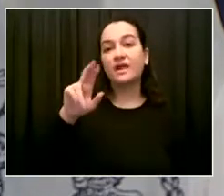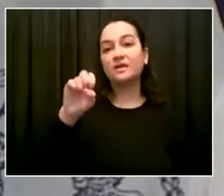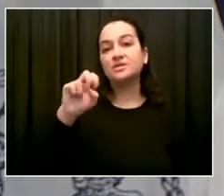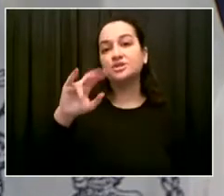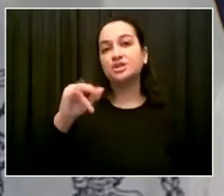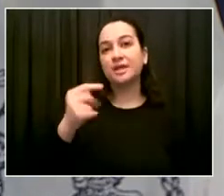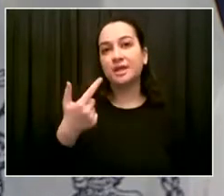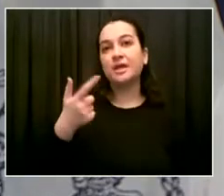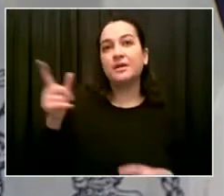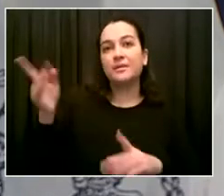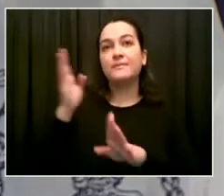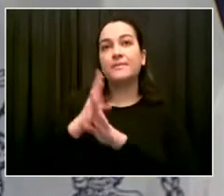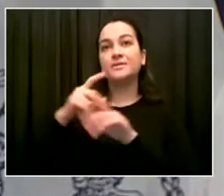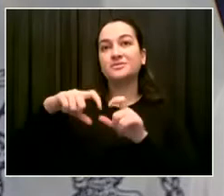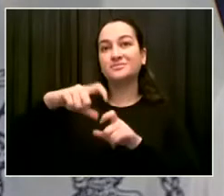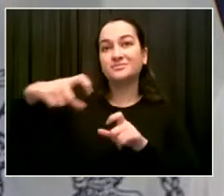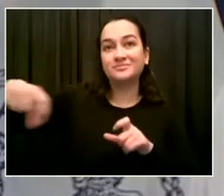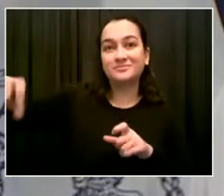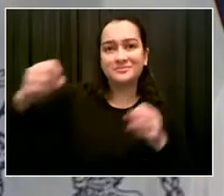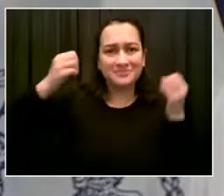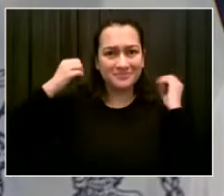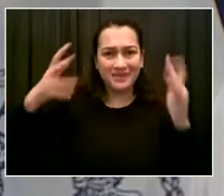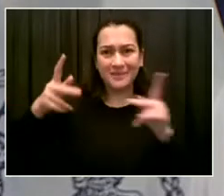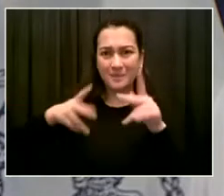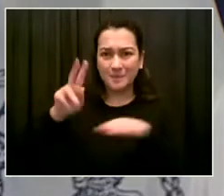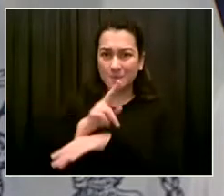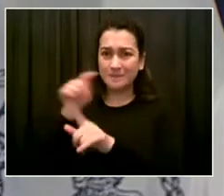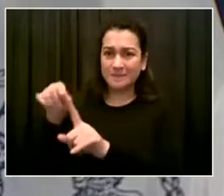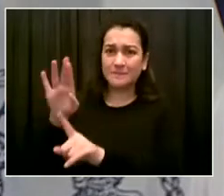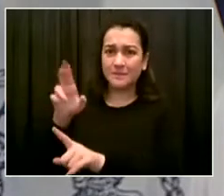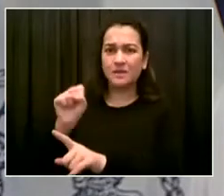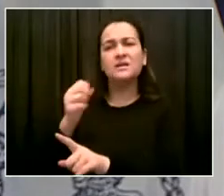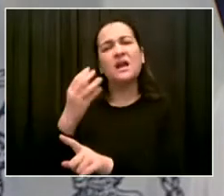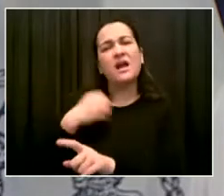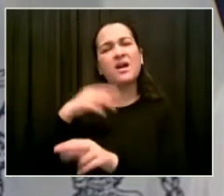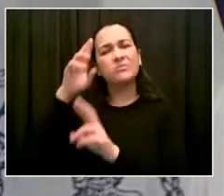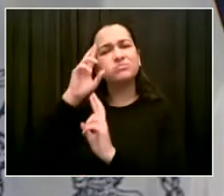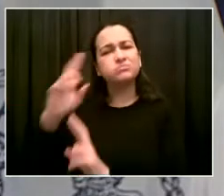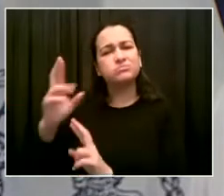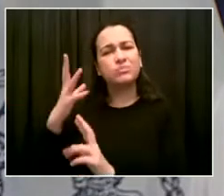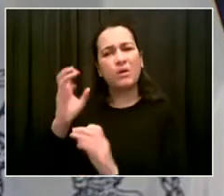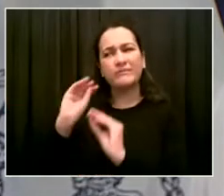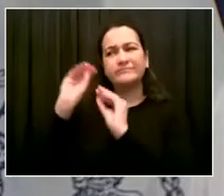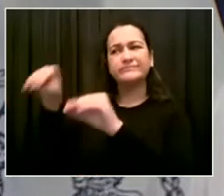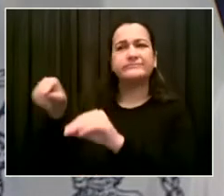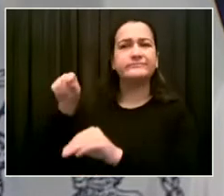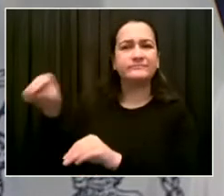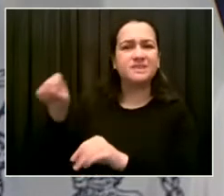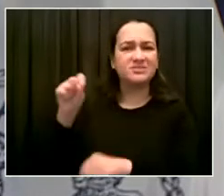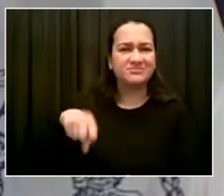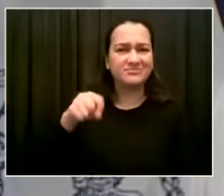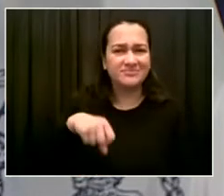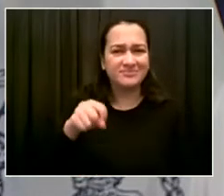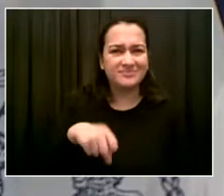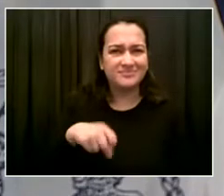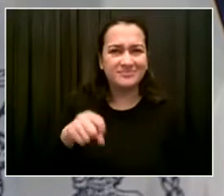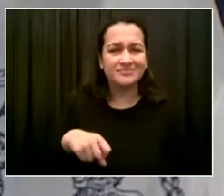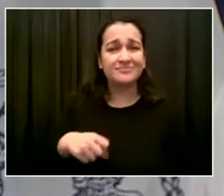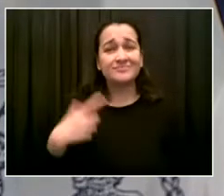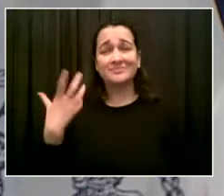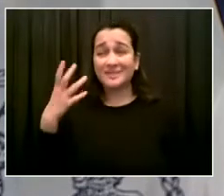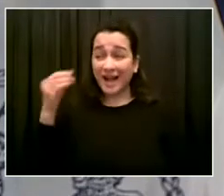jobs, how they pick up their kids from school. This is crucial. Mass transit is our future,